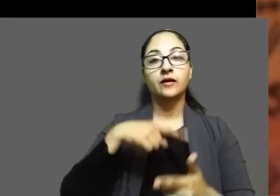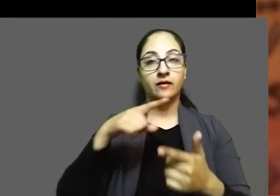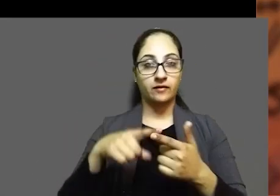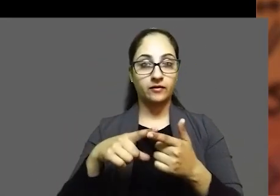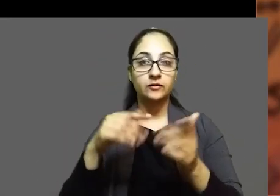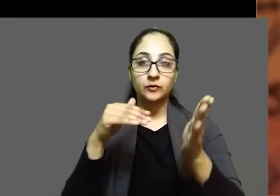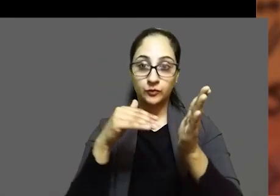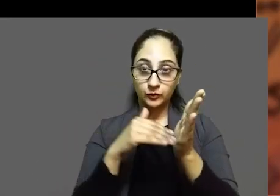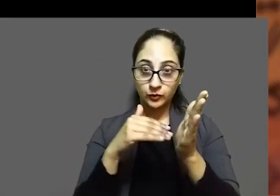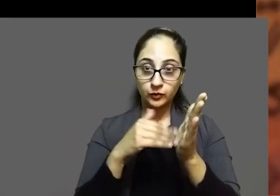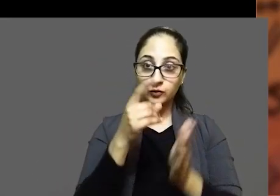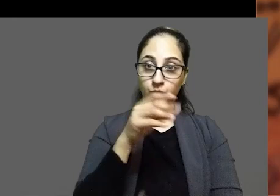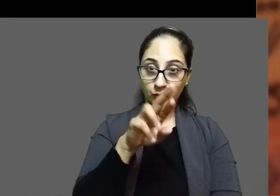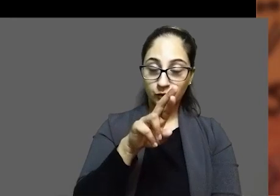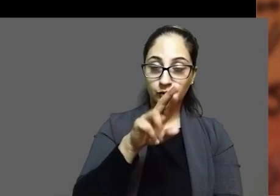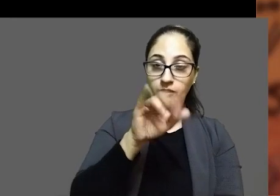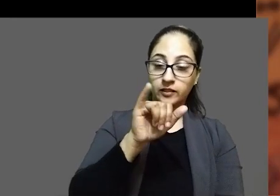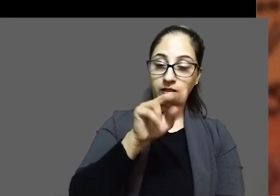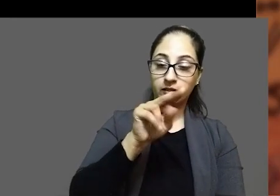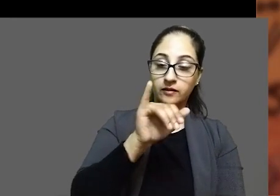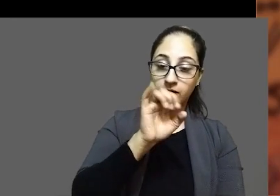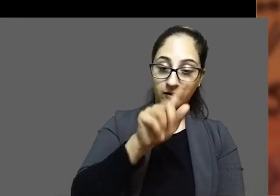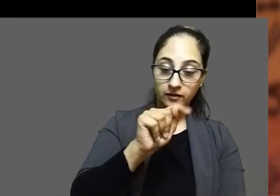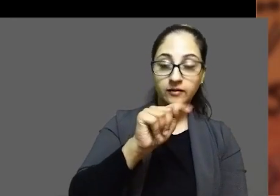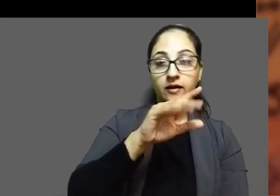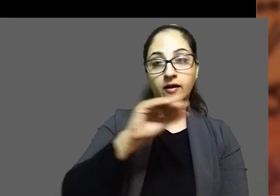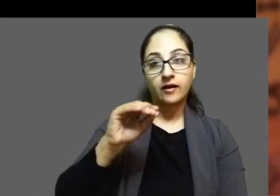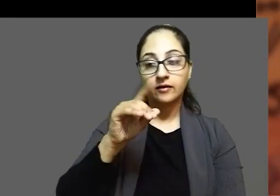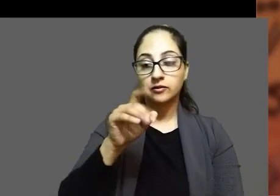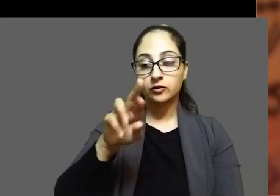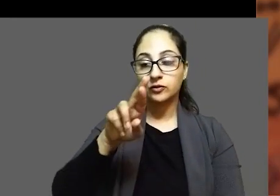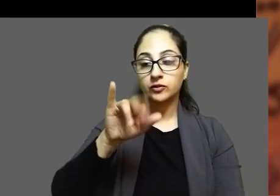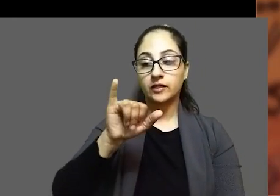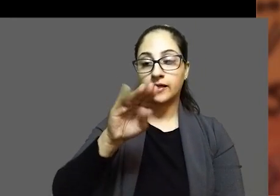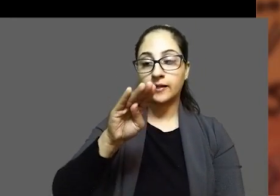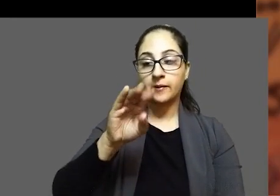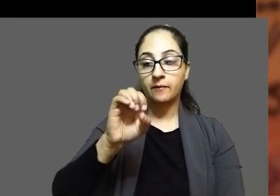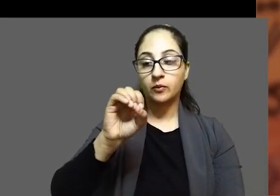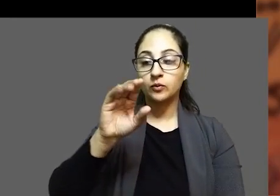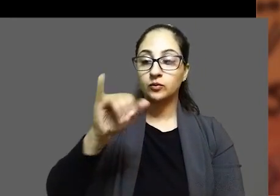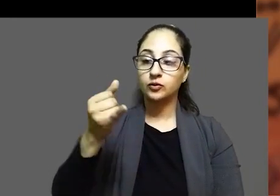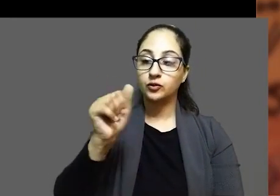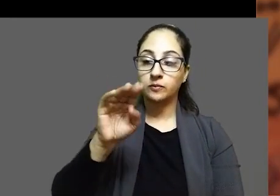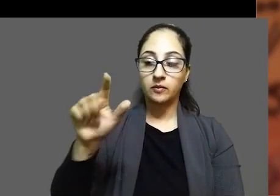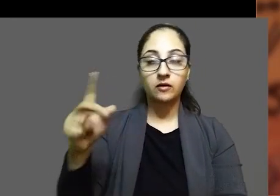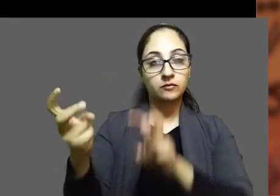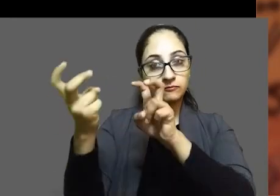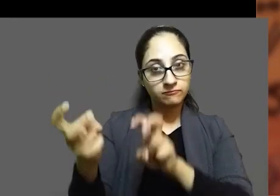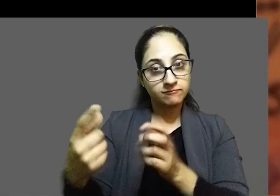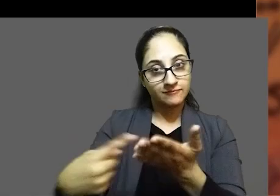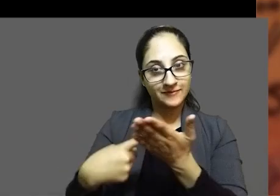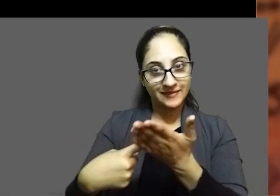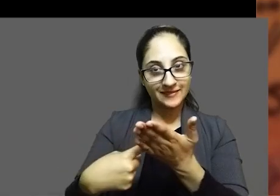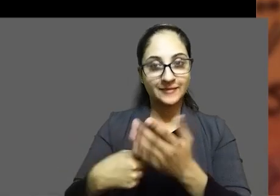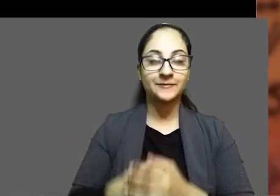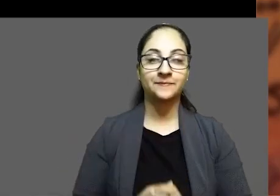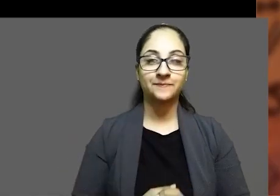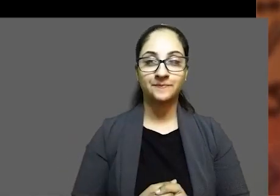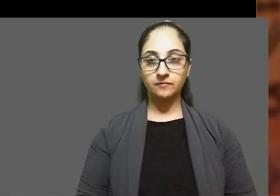be followed by a conversation between Dr. Inayat and Dr. Nadia Ibu Jamal from the Institute of Ismaili